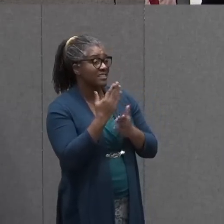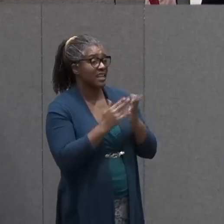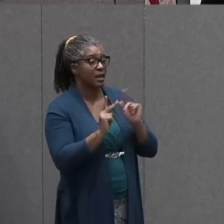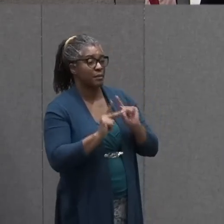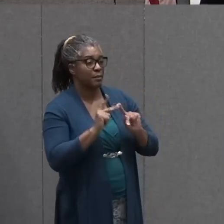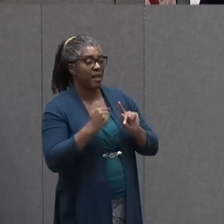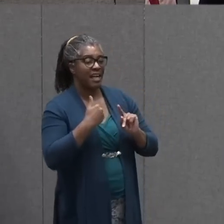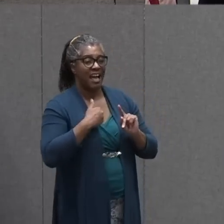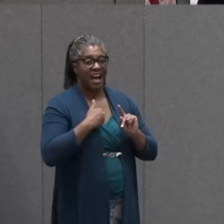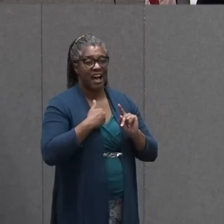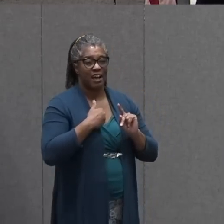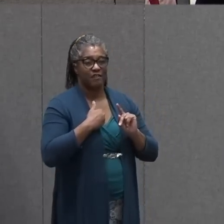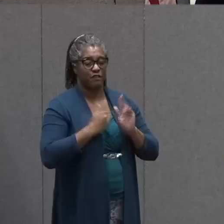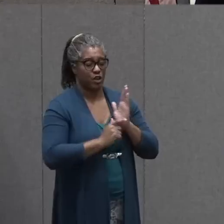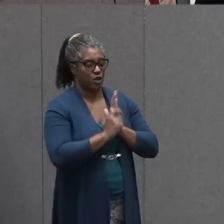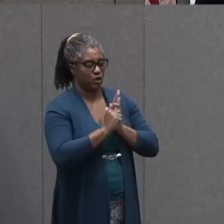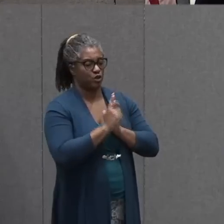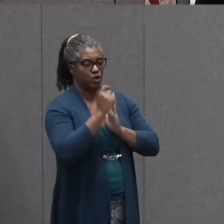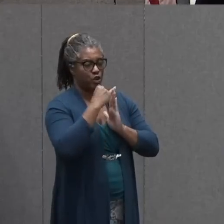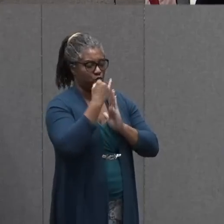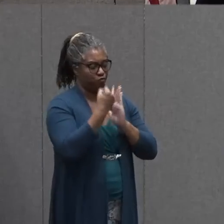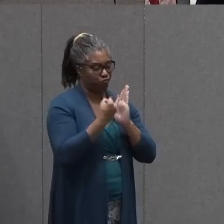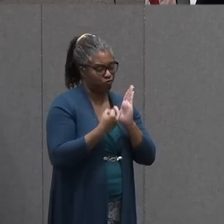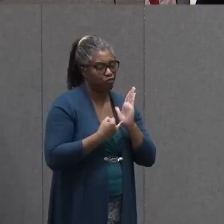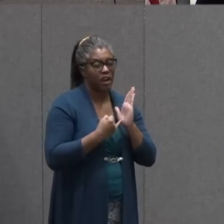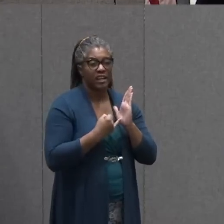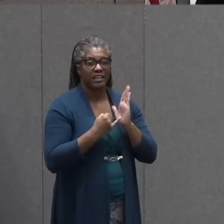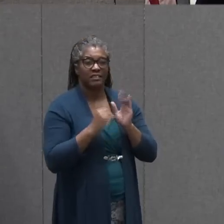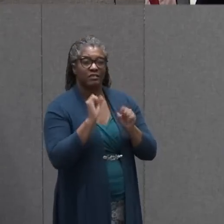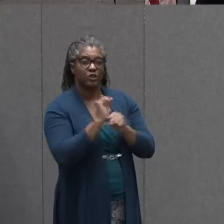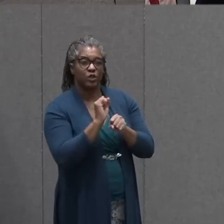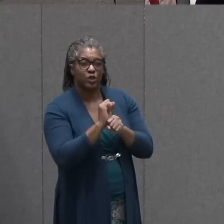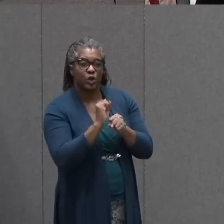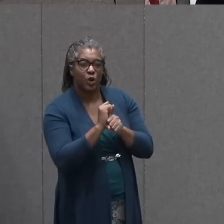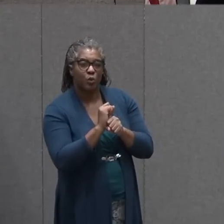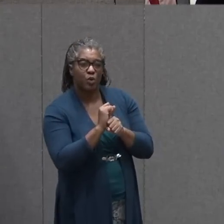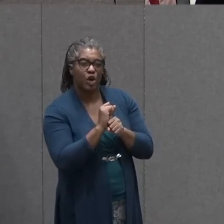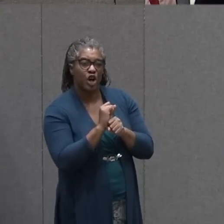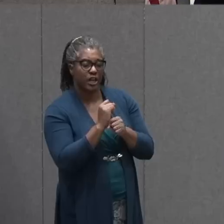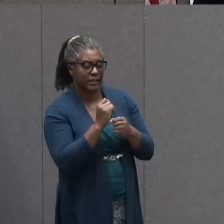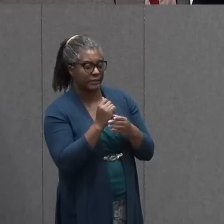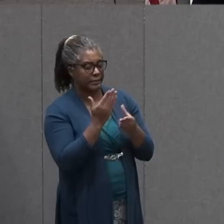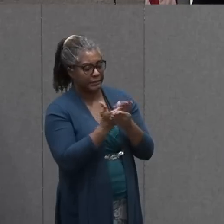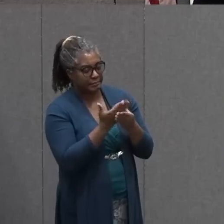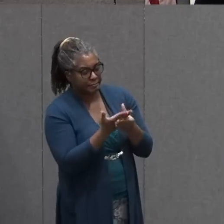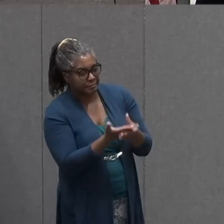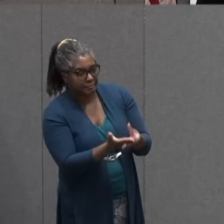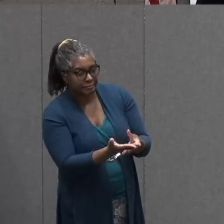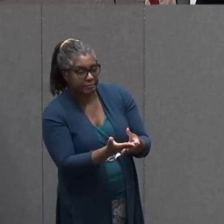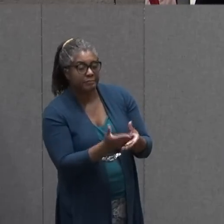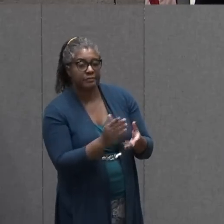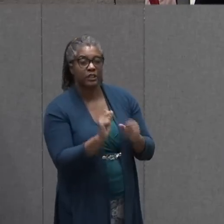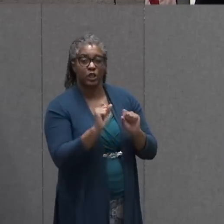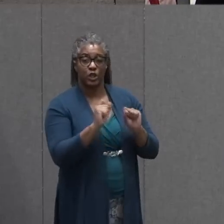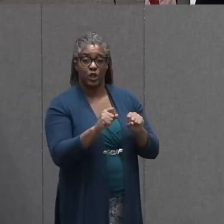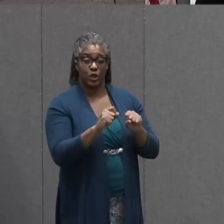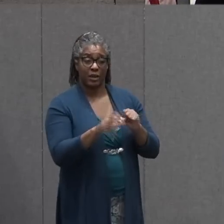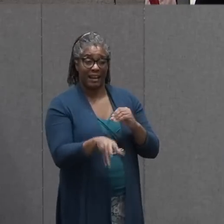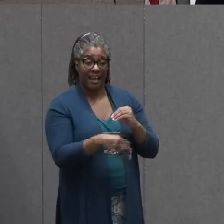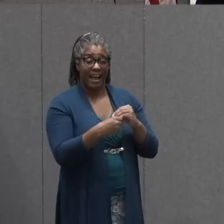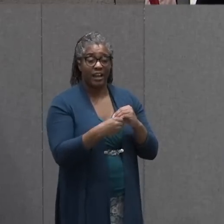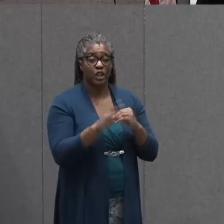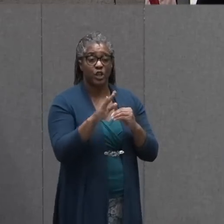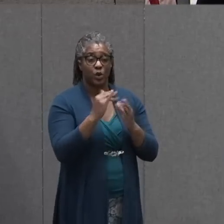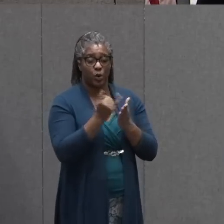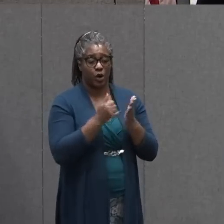putting journals together with a lot of their work that they've been doing. So you can add to your squiggle journal, or you can make a new